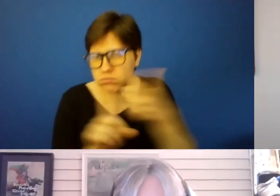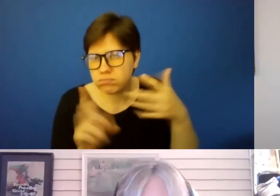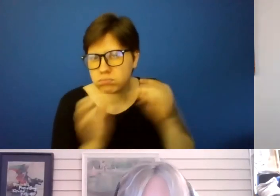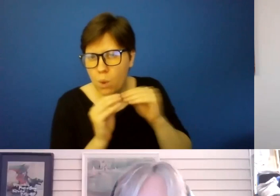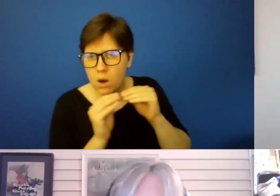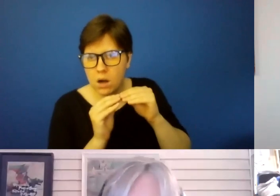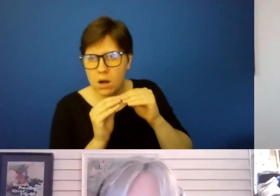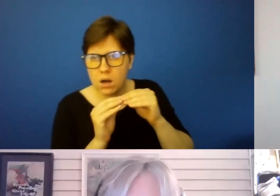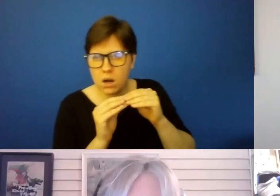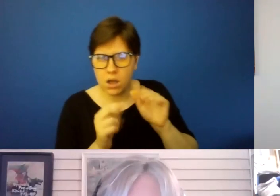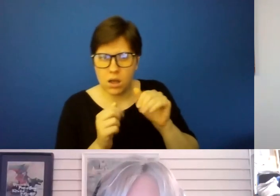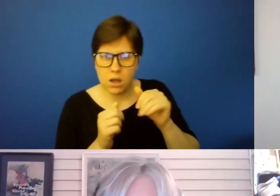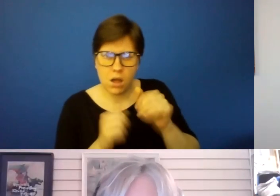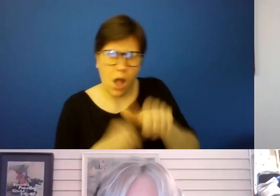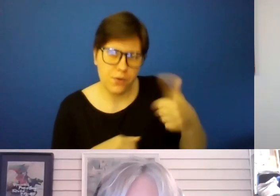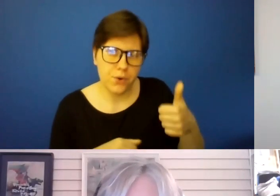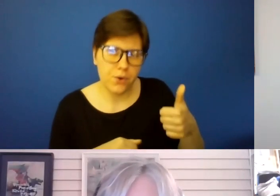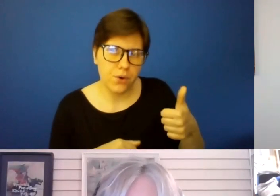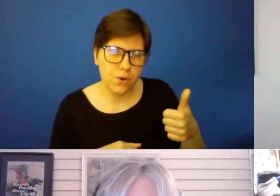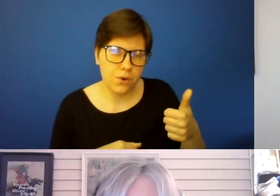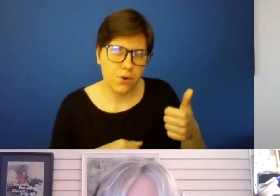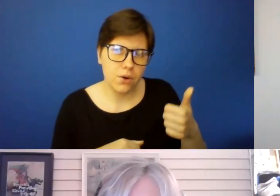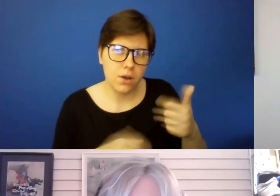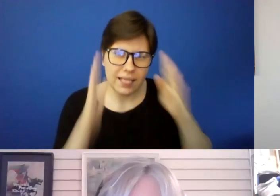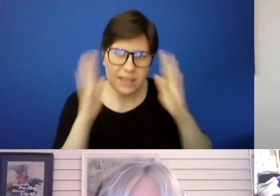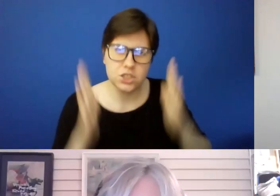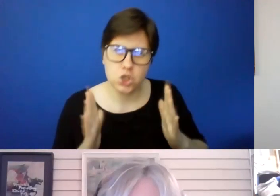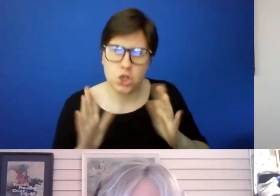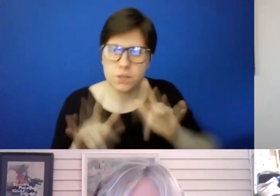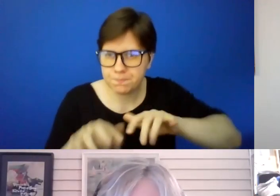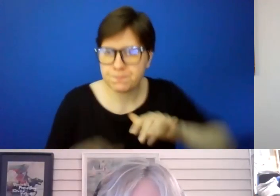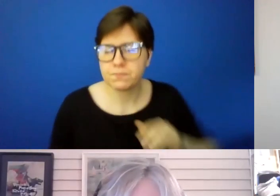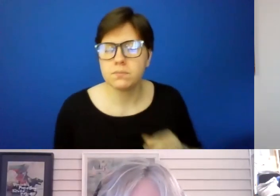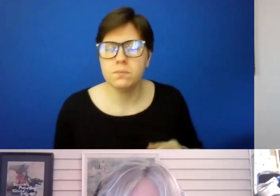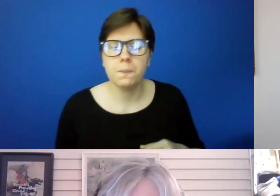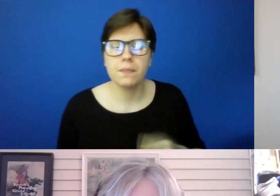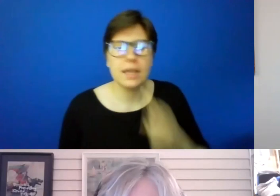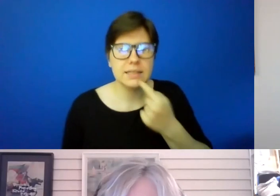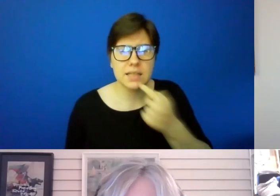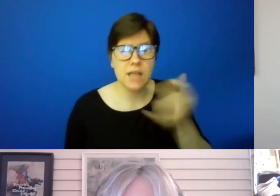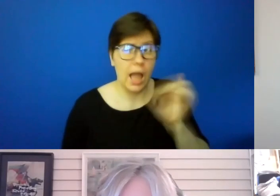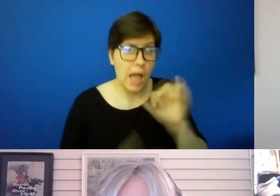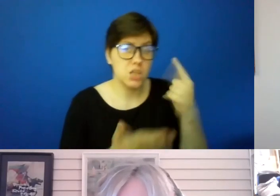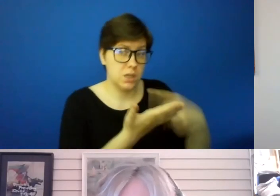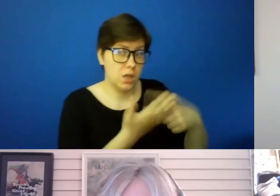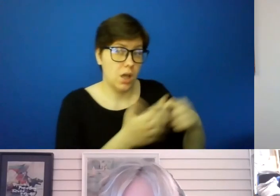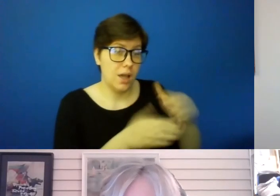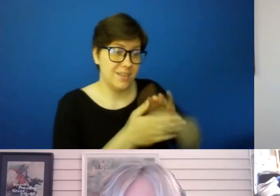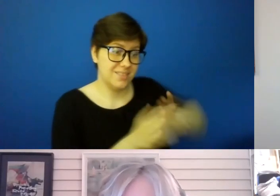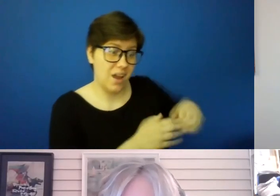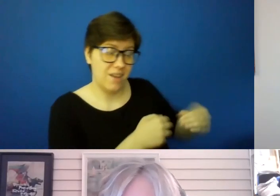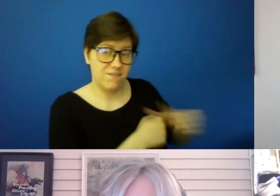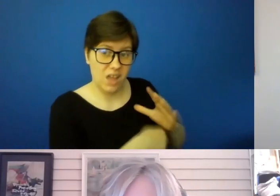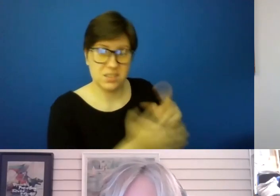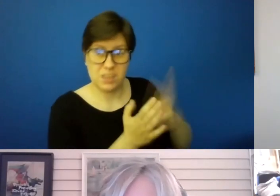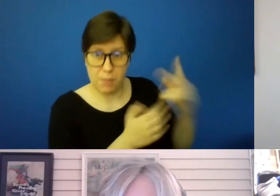a suggestion by another one of the listeners here. As we talk about side effects or the philosophy of double effect, it seems